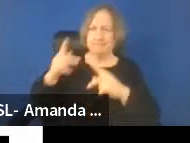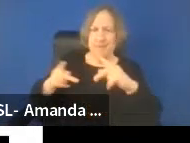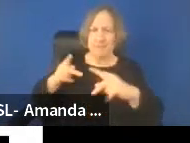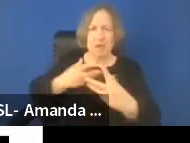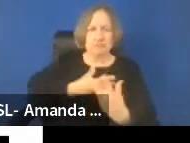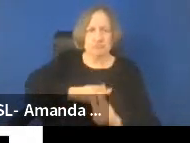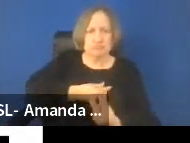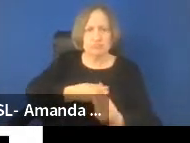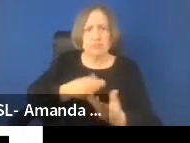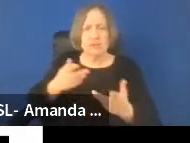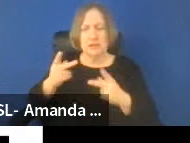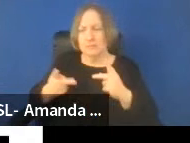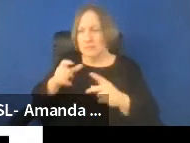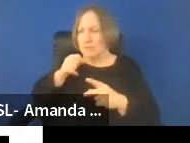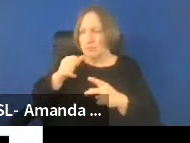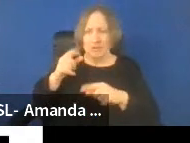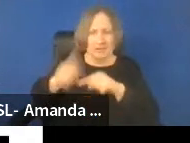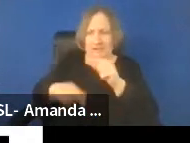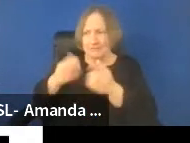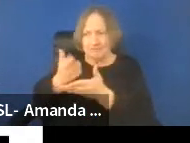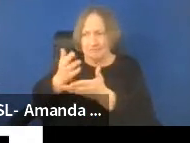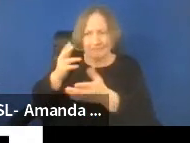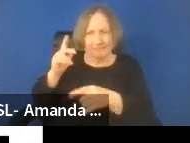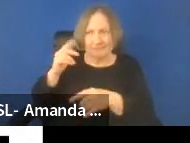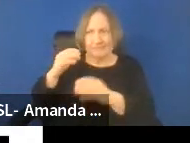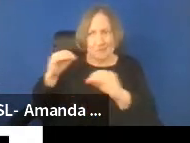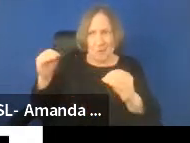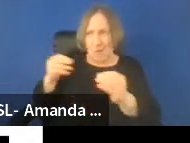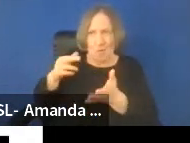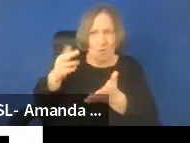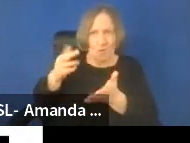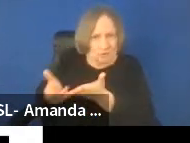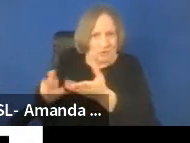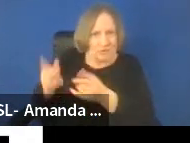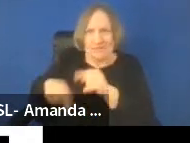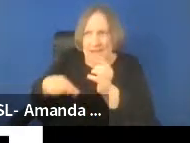folks that do not have the resources to pay. So it's